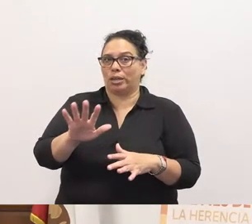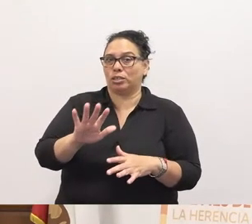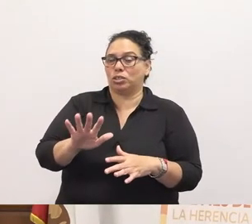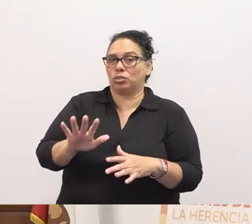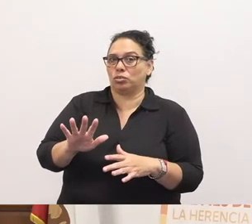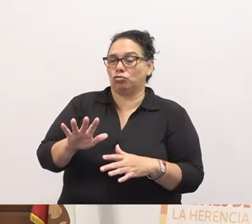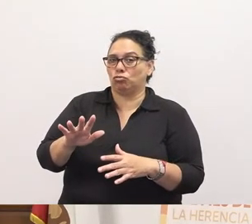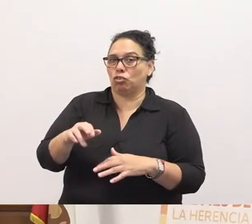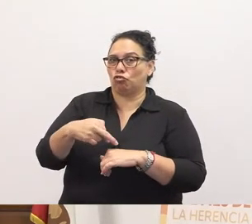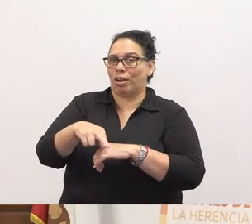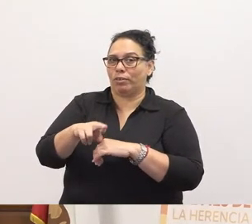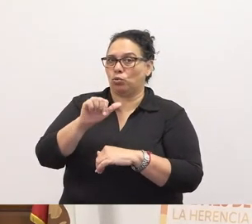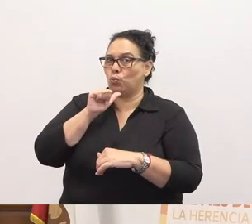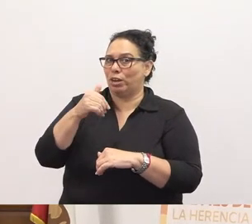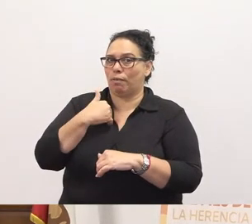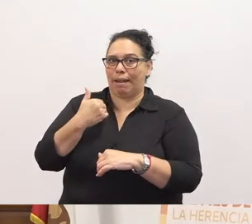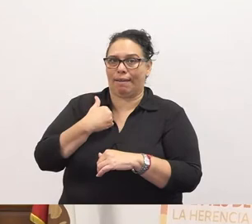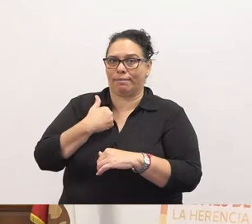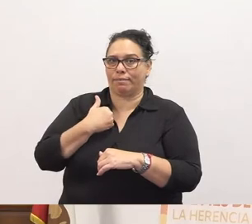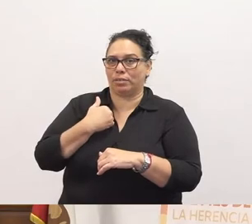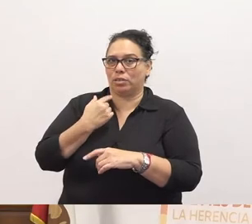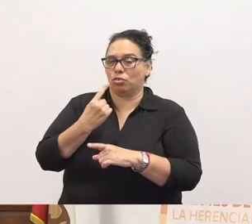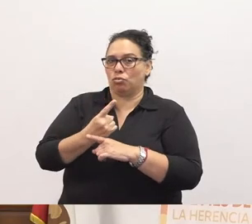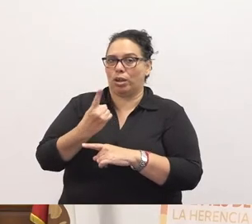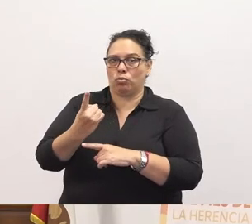reference, we don't have the correct slide deck either.